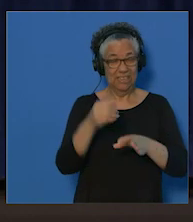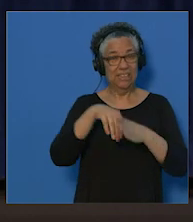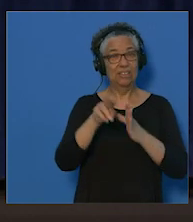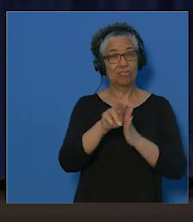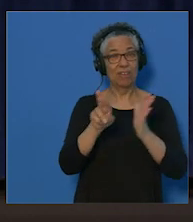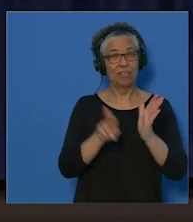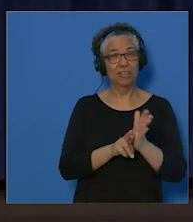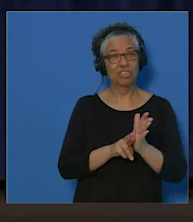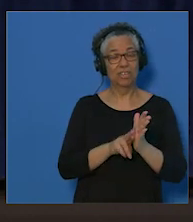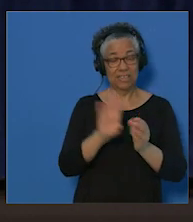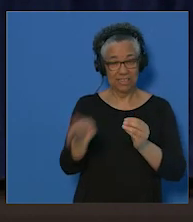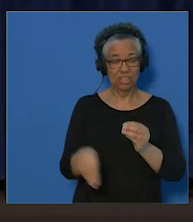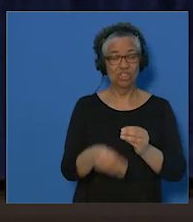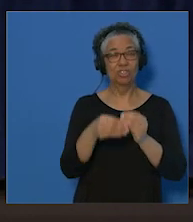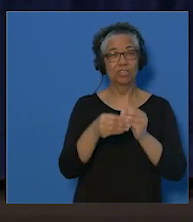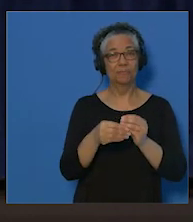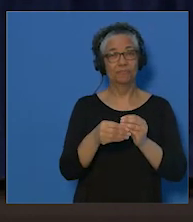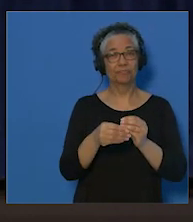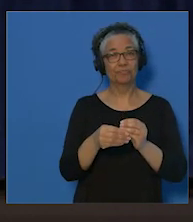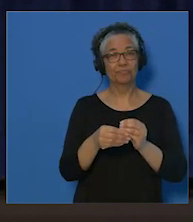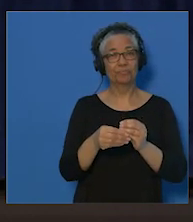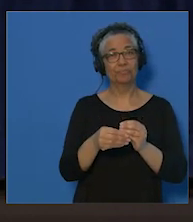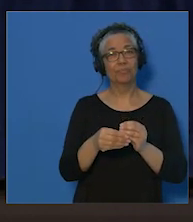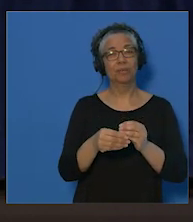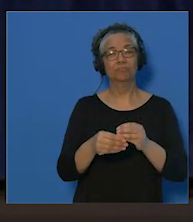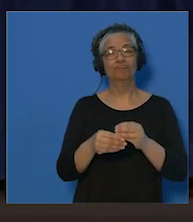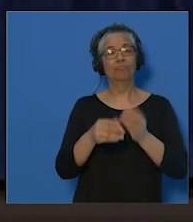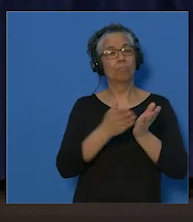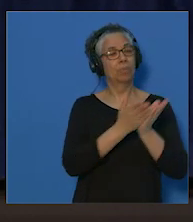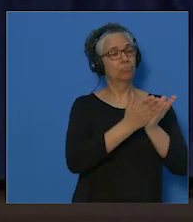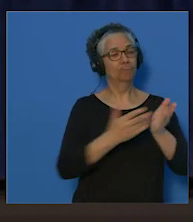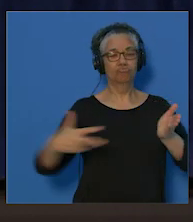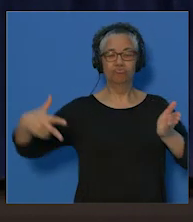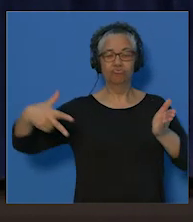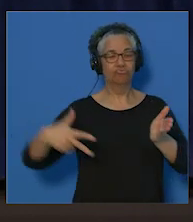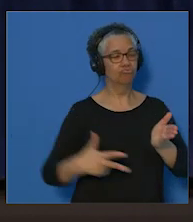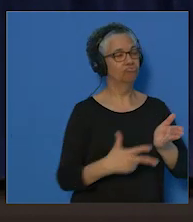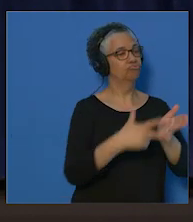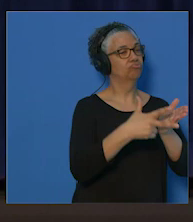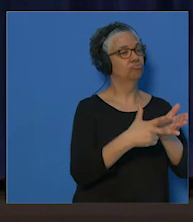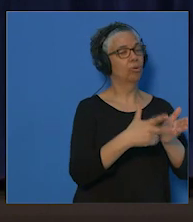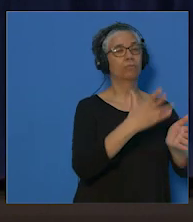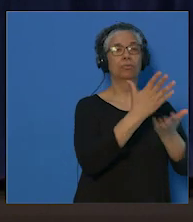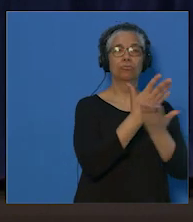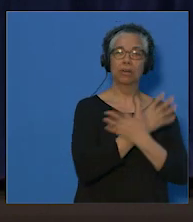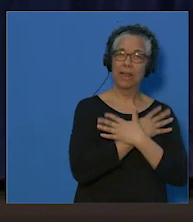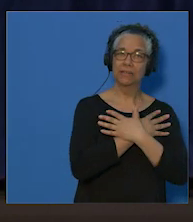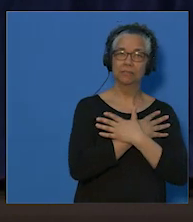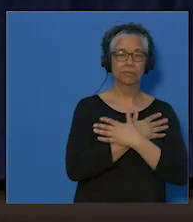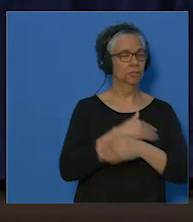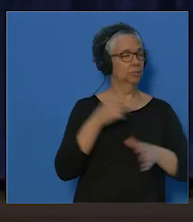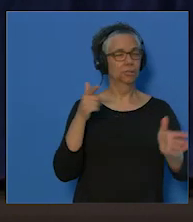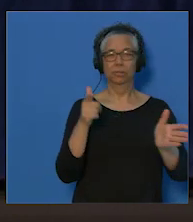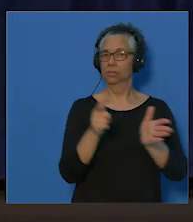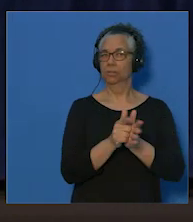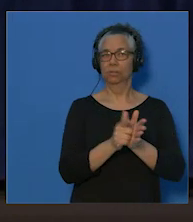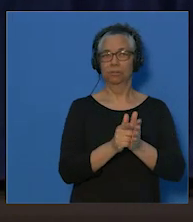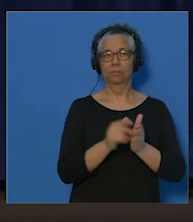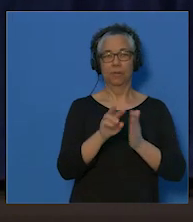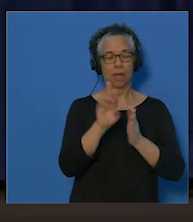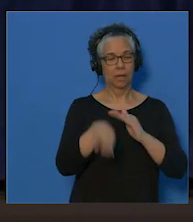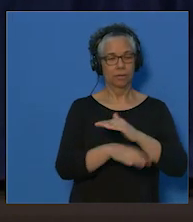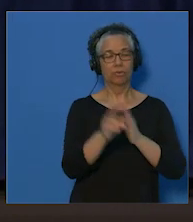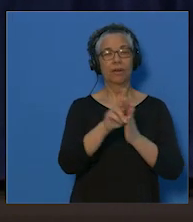regulations. Additionally, rafting up to other vessels for leisure is prohibited underneath the regulations as is